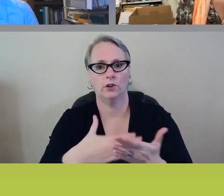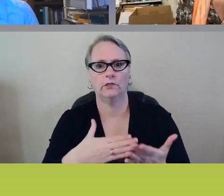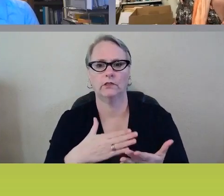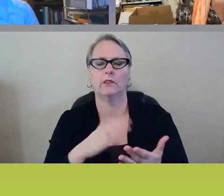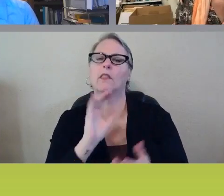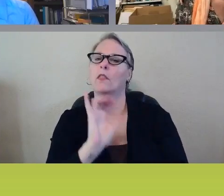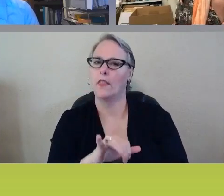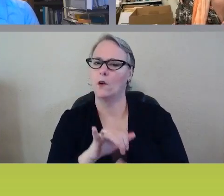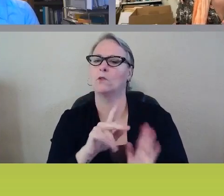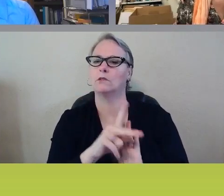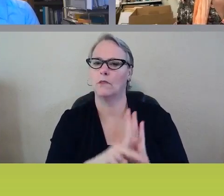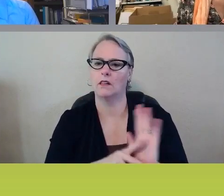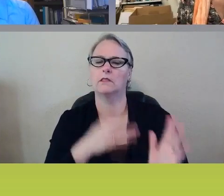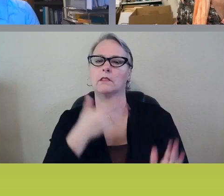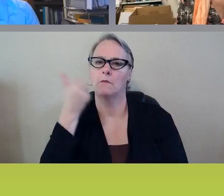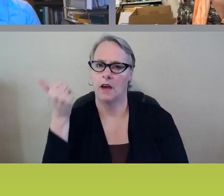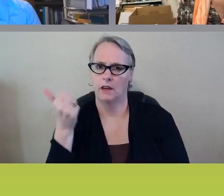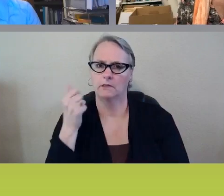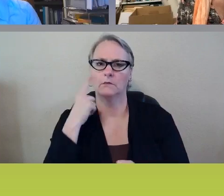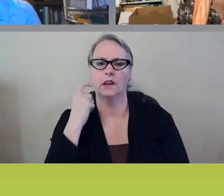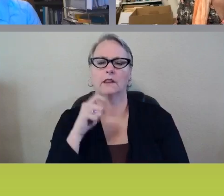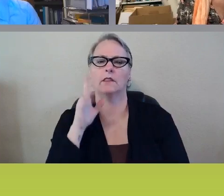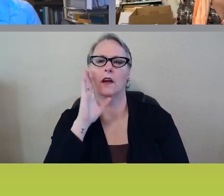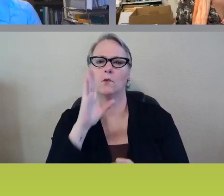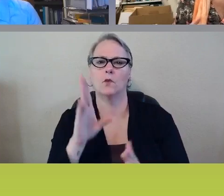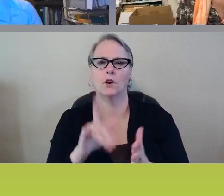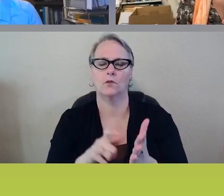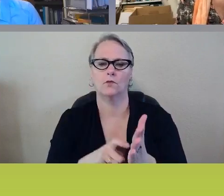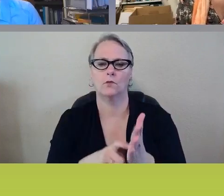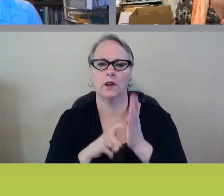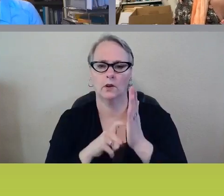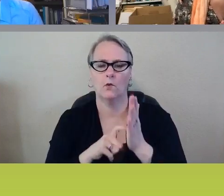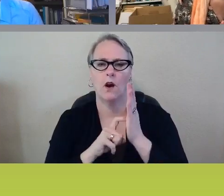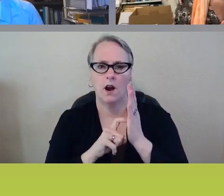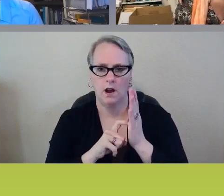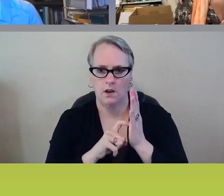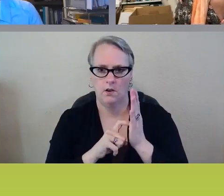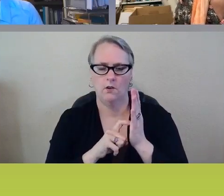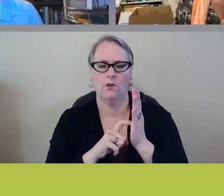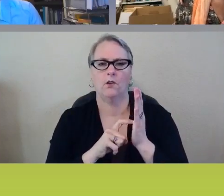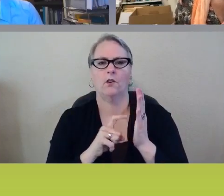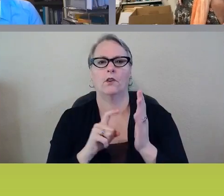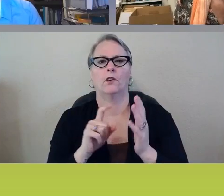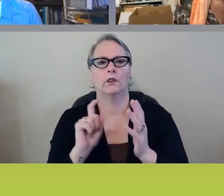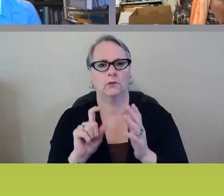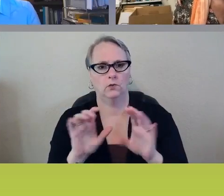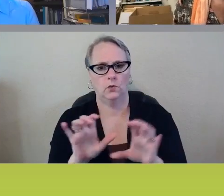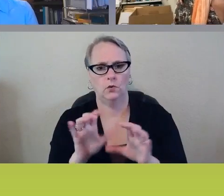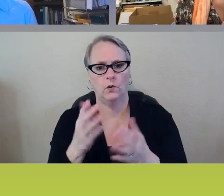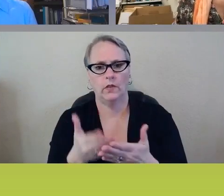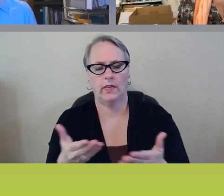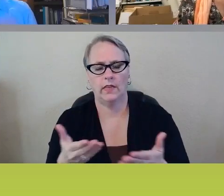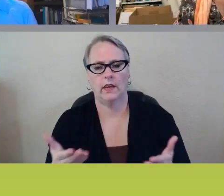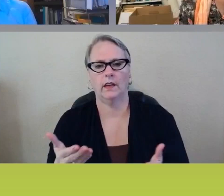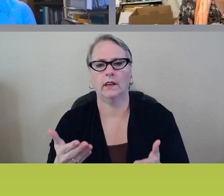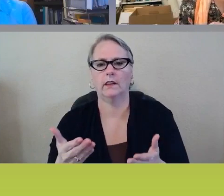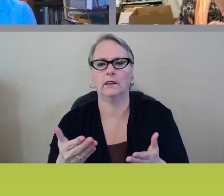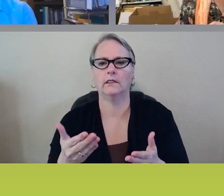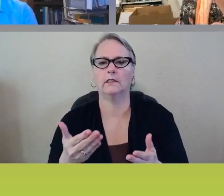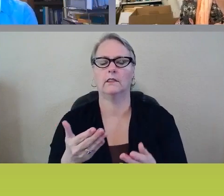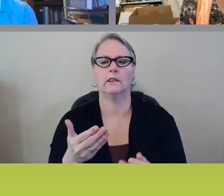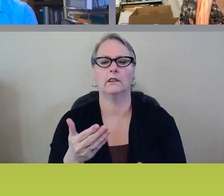best, because they are going to require the institution to do things that most likely will